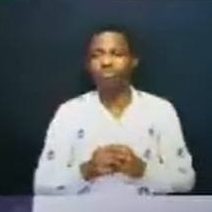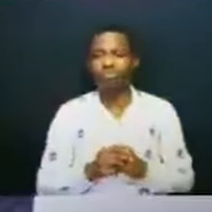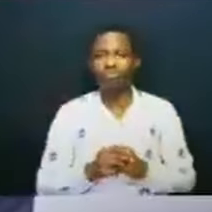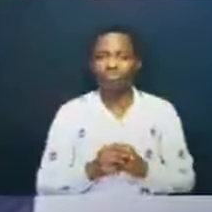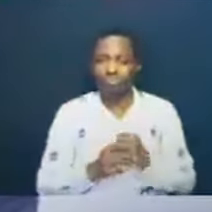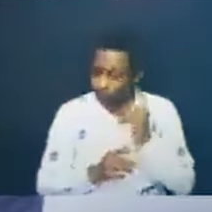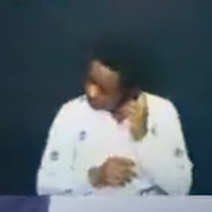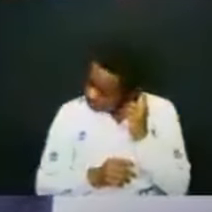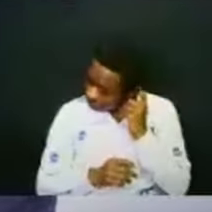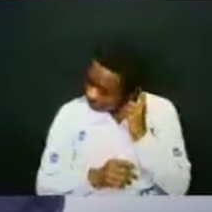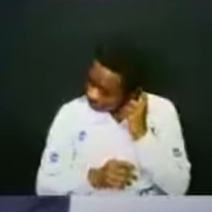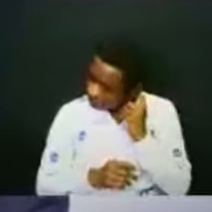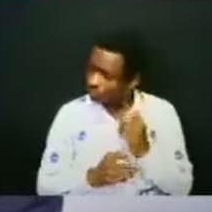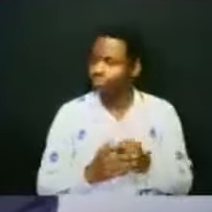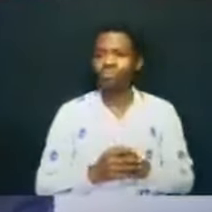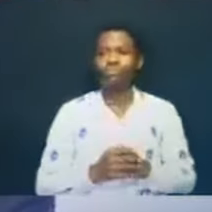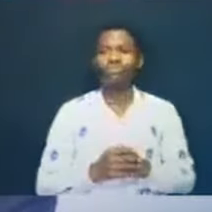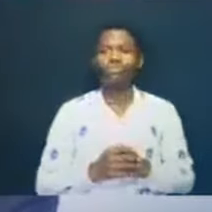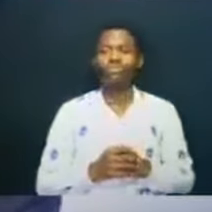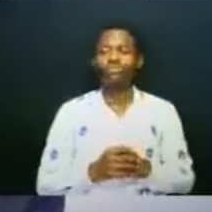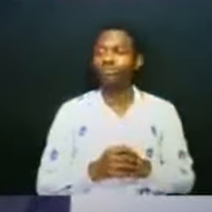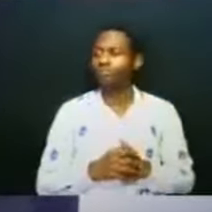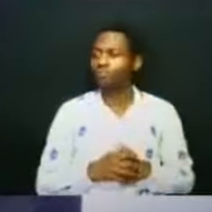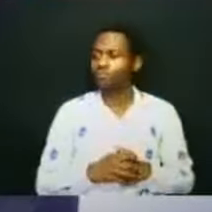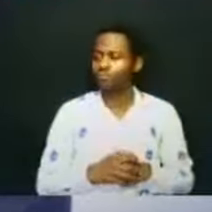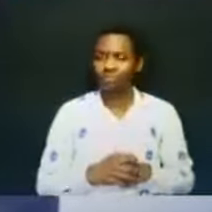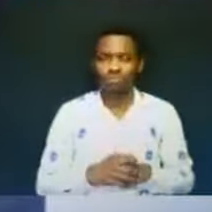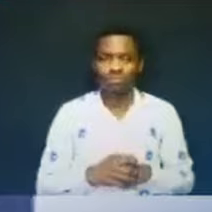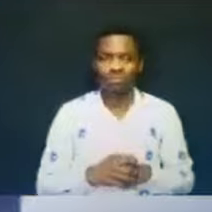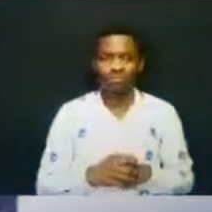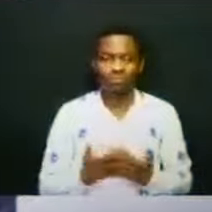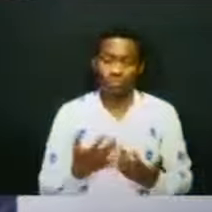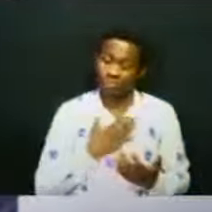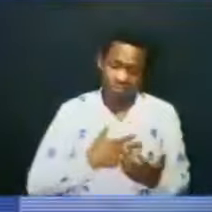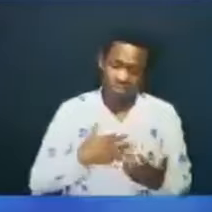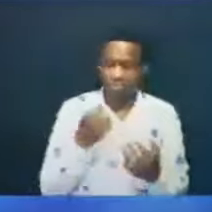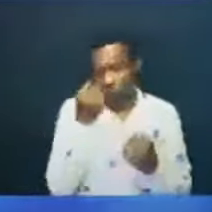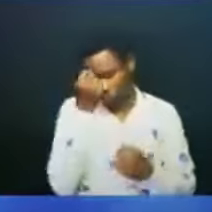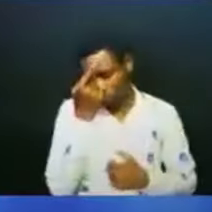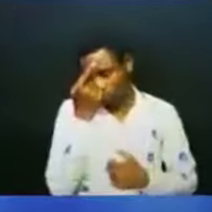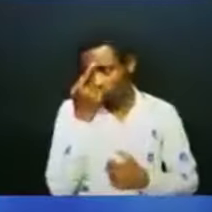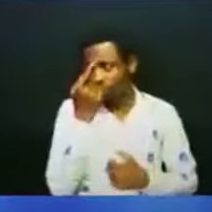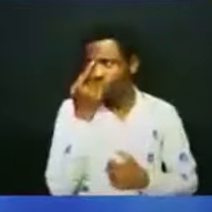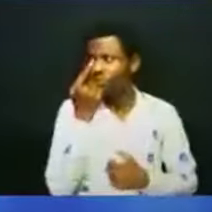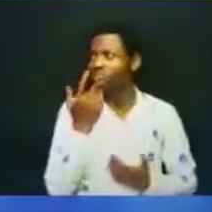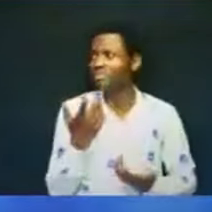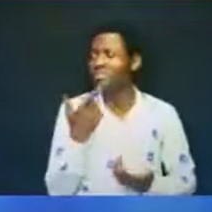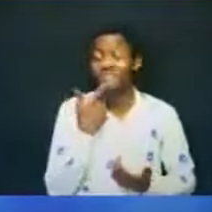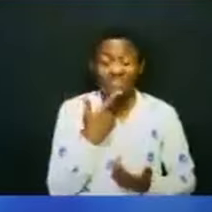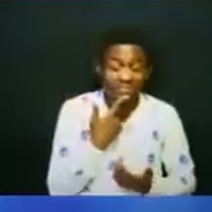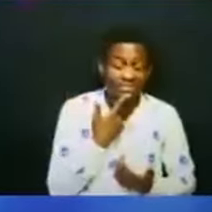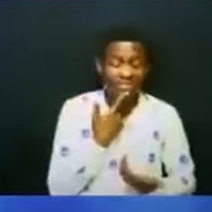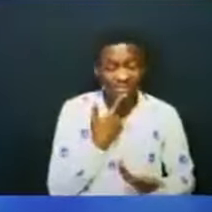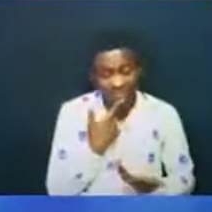come. If you dear would want share, obey to me at tom, obey to me about. See, please understand this. Now, so Mr. Mummy, and I've been saying this, and